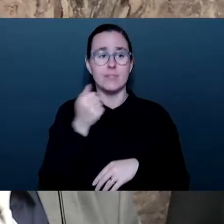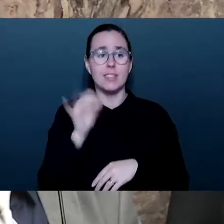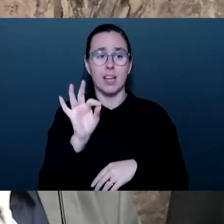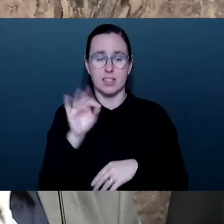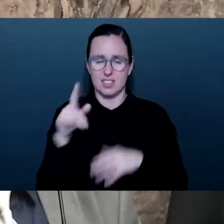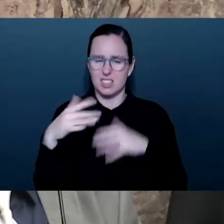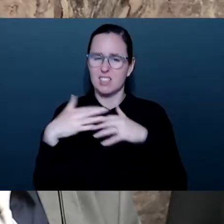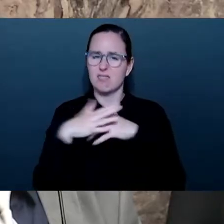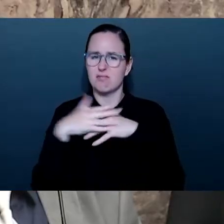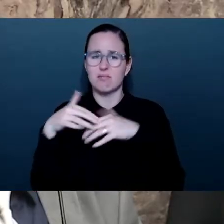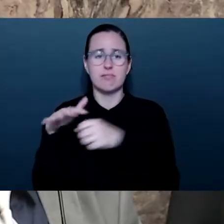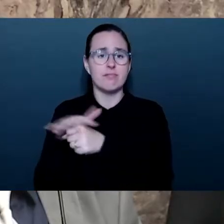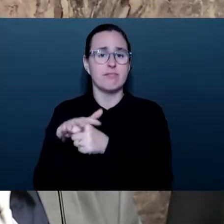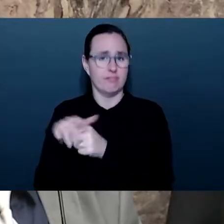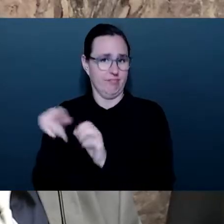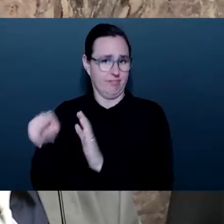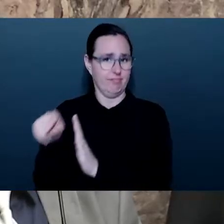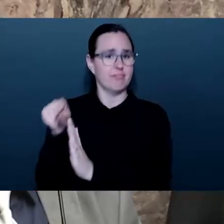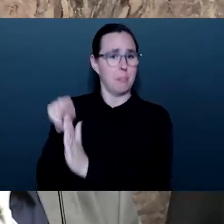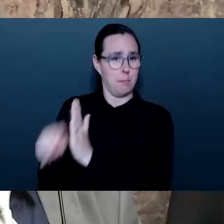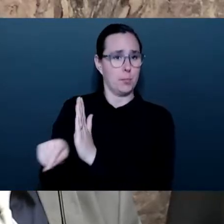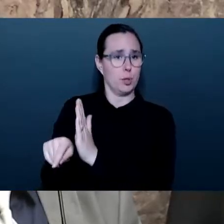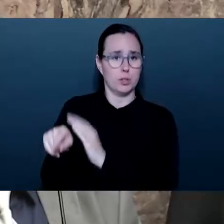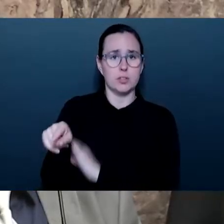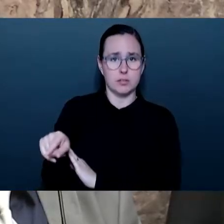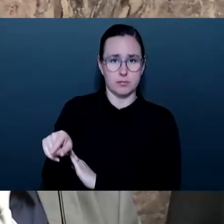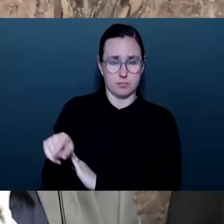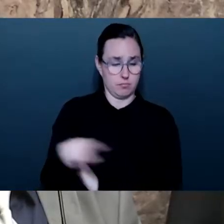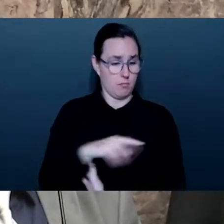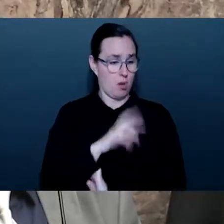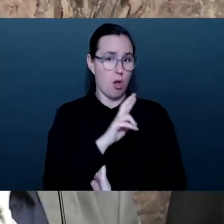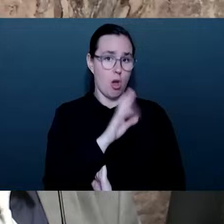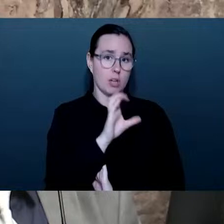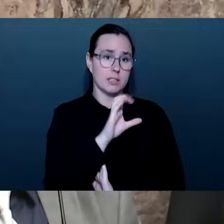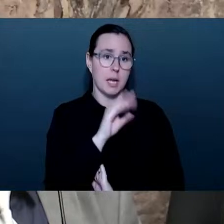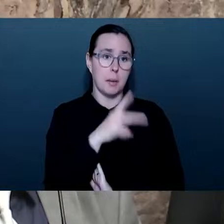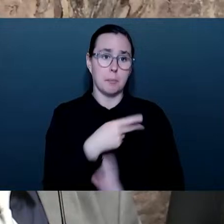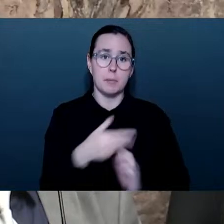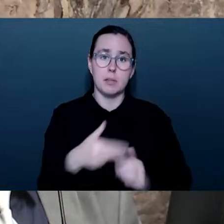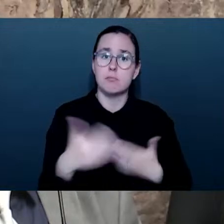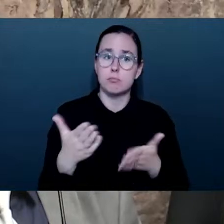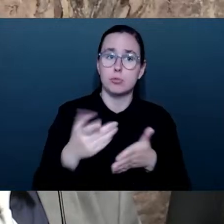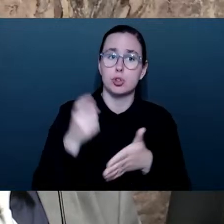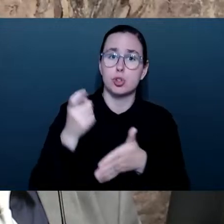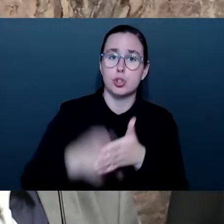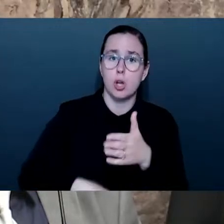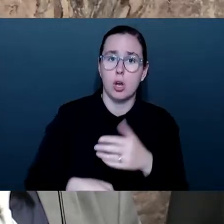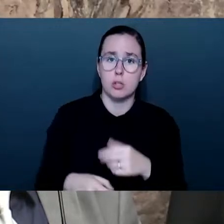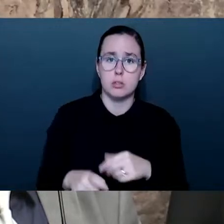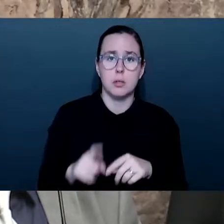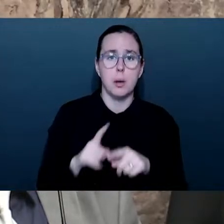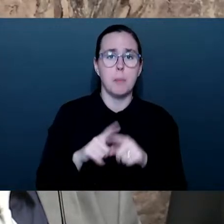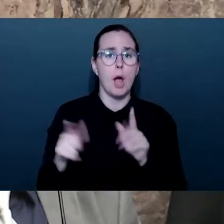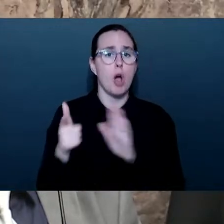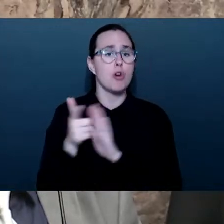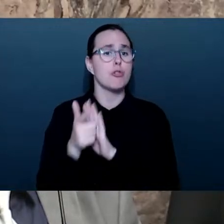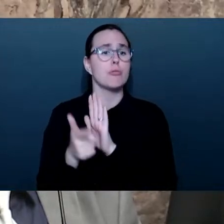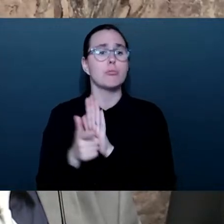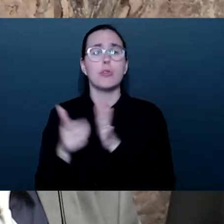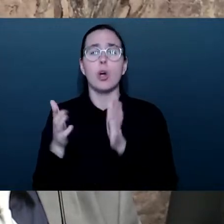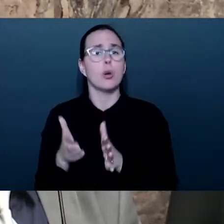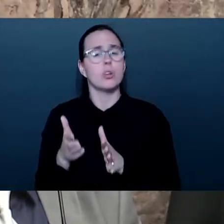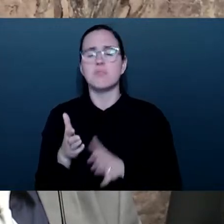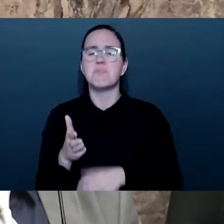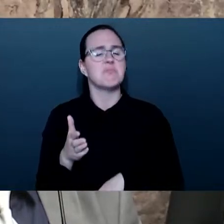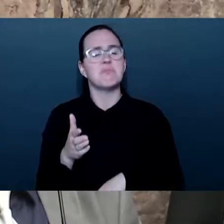refused to prosecute, not even for manslaughter. The man responsible is a dangerous repeat offender with a record of